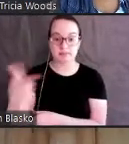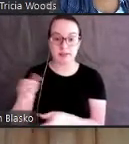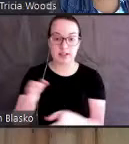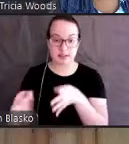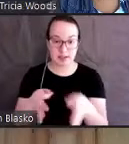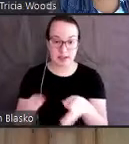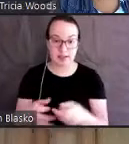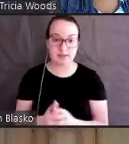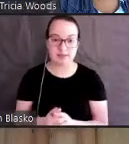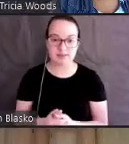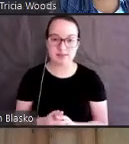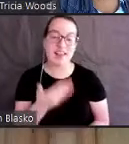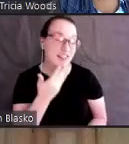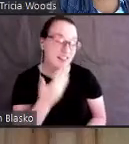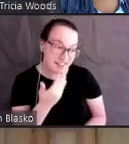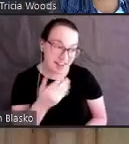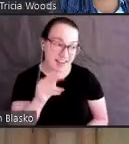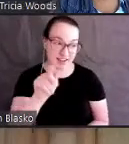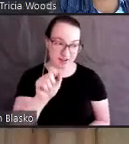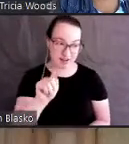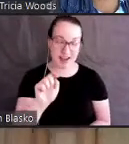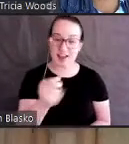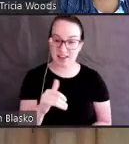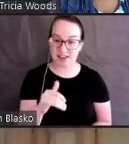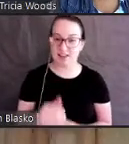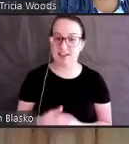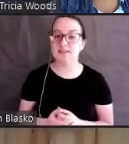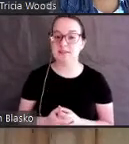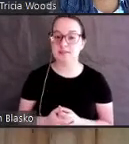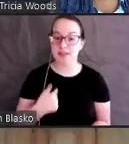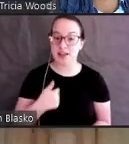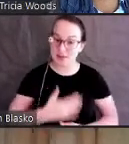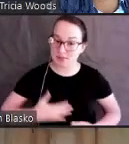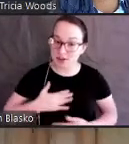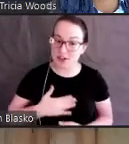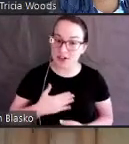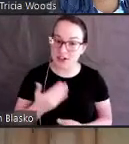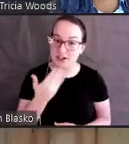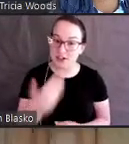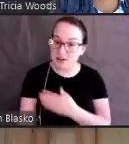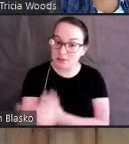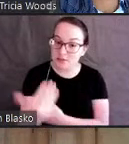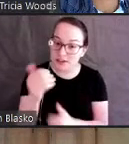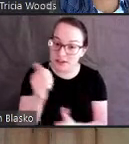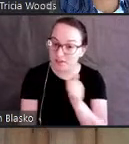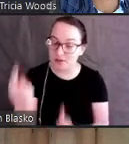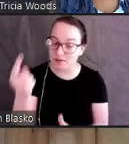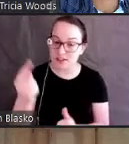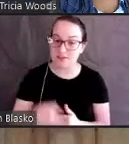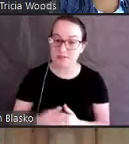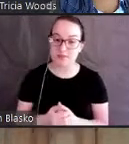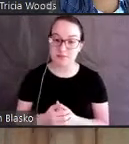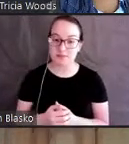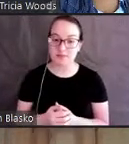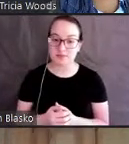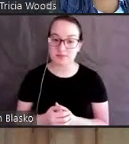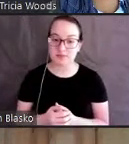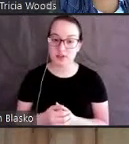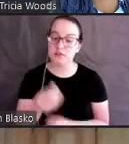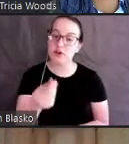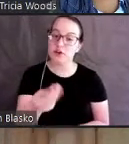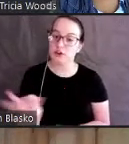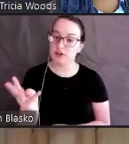Thank you, Kathy. I appreciate it. Good morning, everyone. So for a few years, the